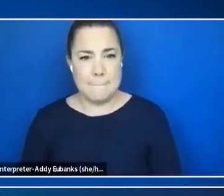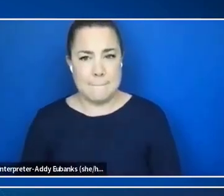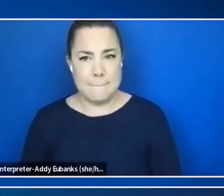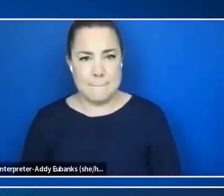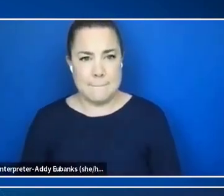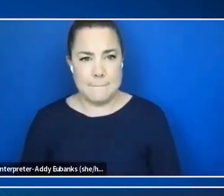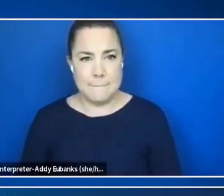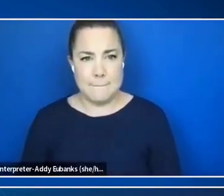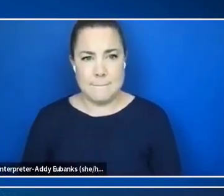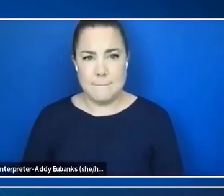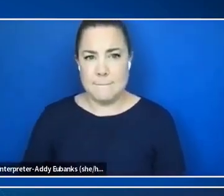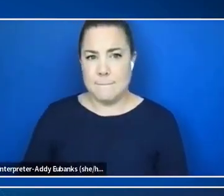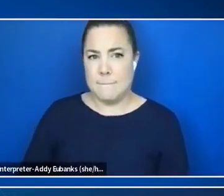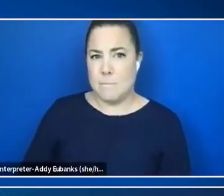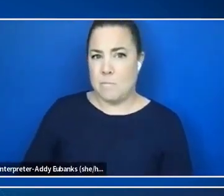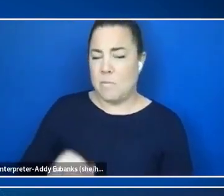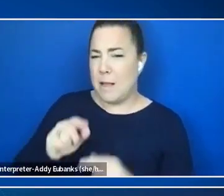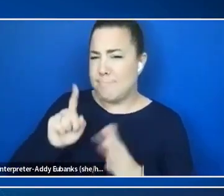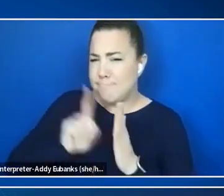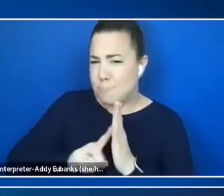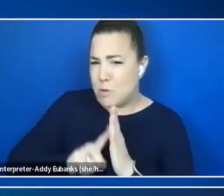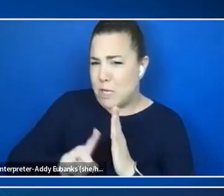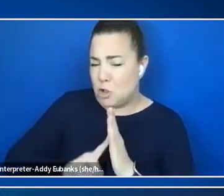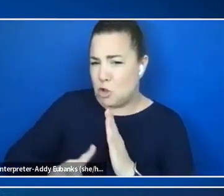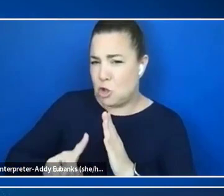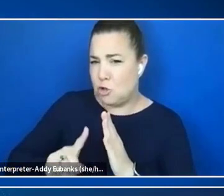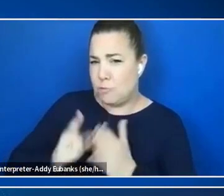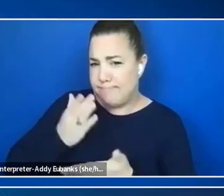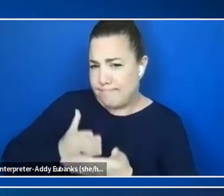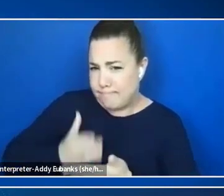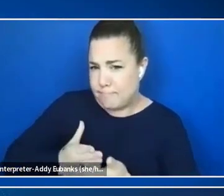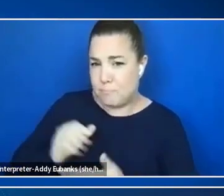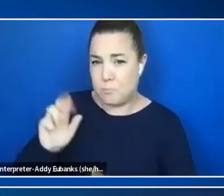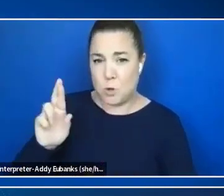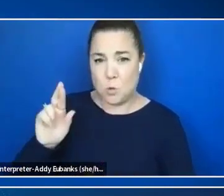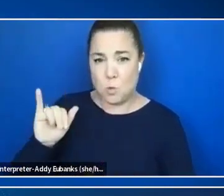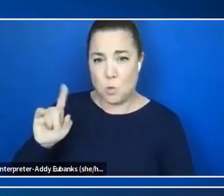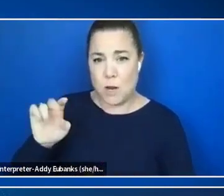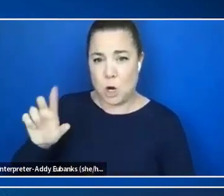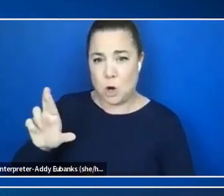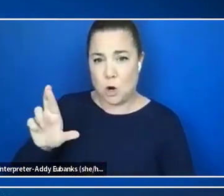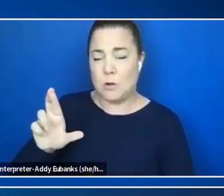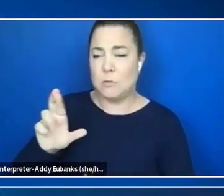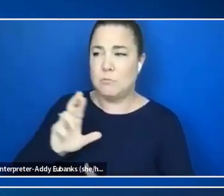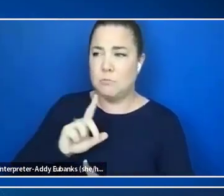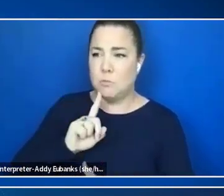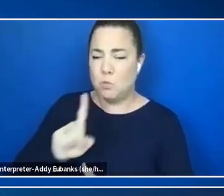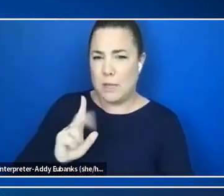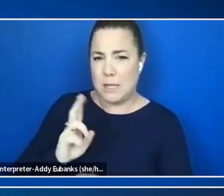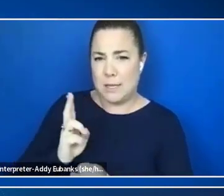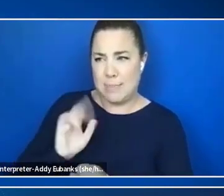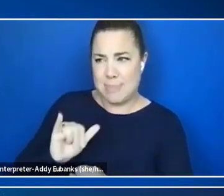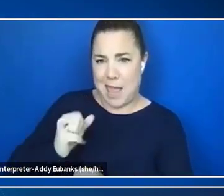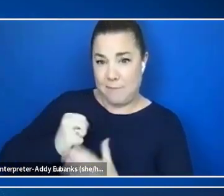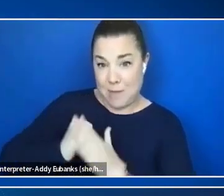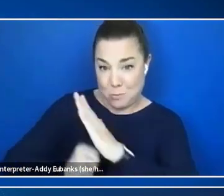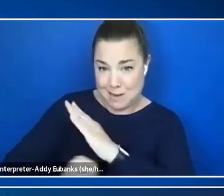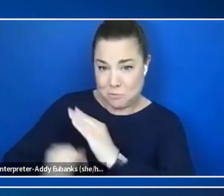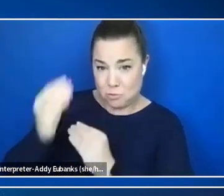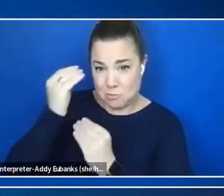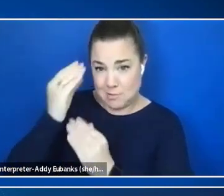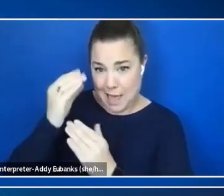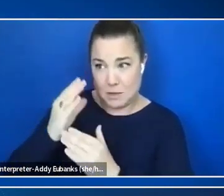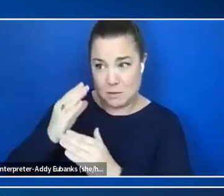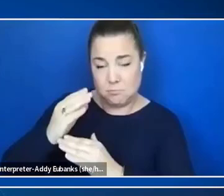So the rigor of prior research, which is usually the foundational data that project is